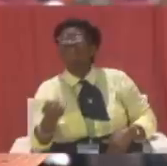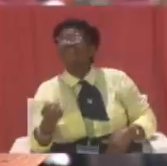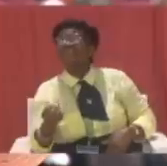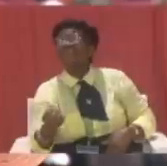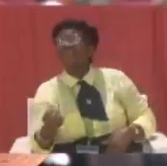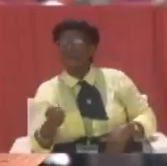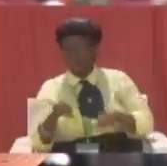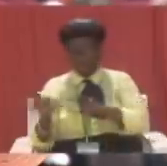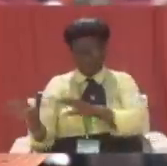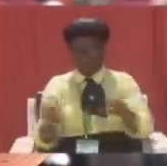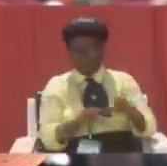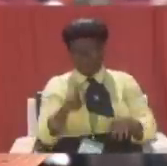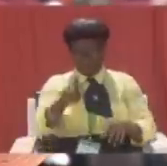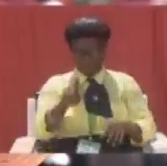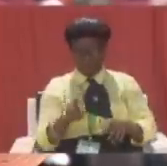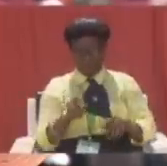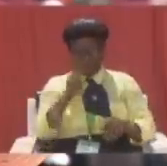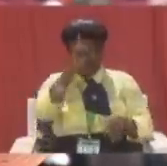agree? I know you won't agree.